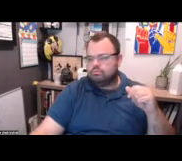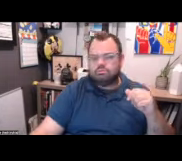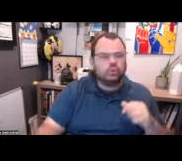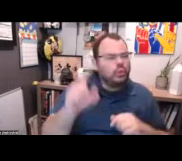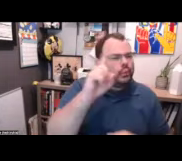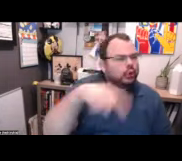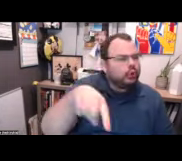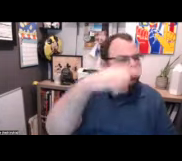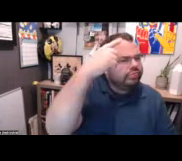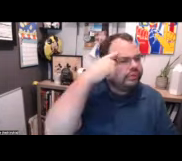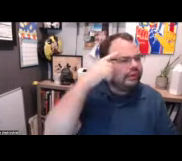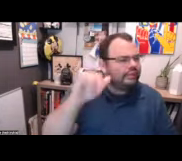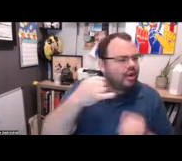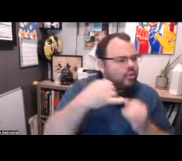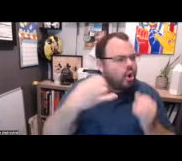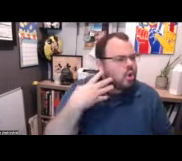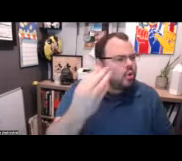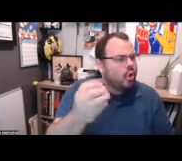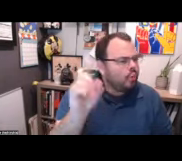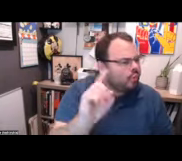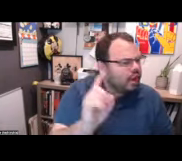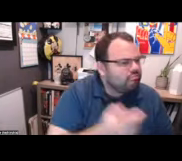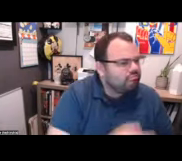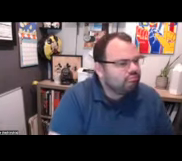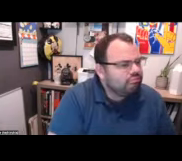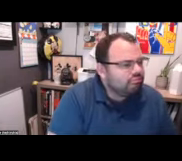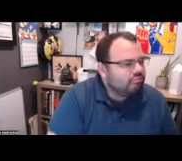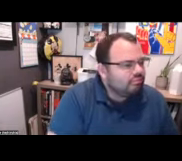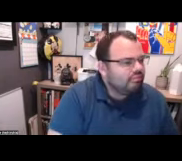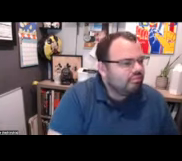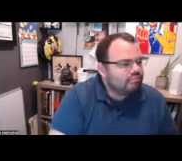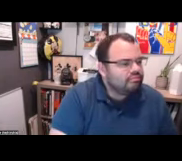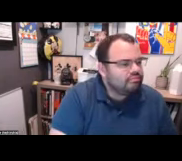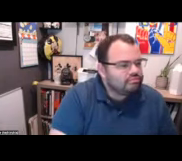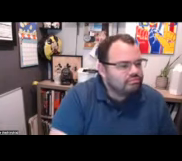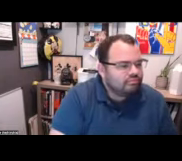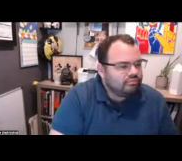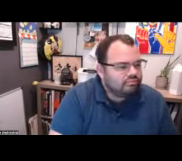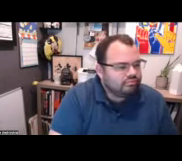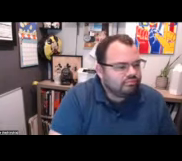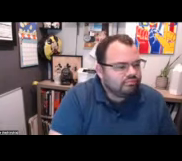this portion of the wire, where do you think that it goes?